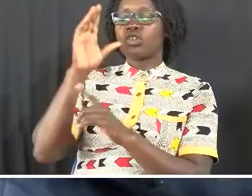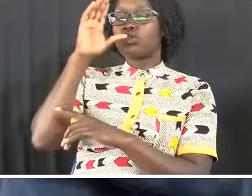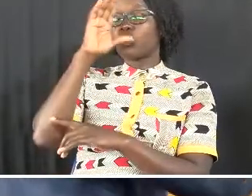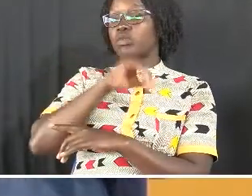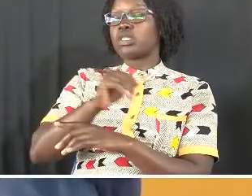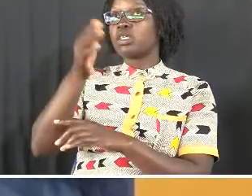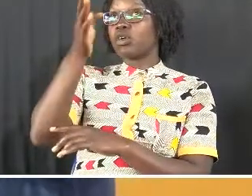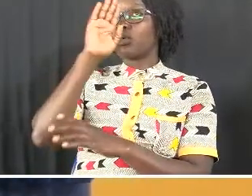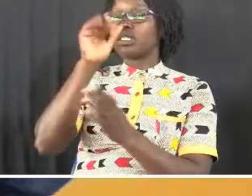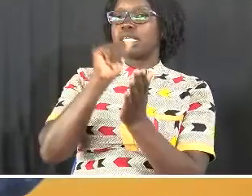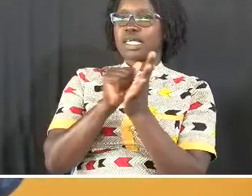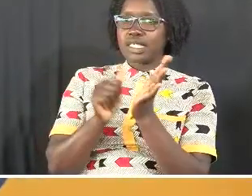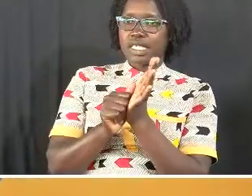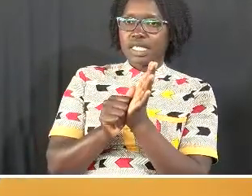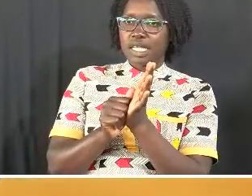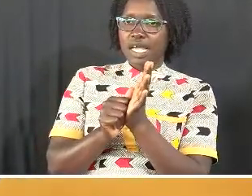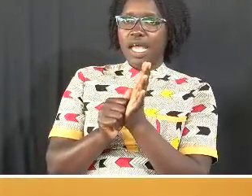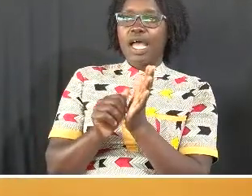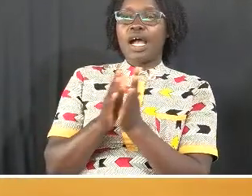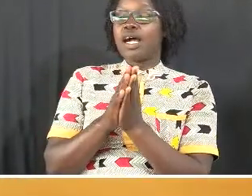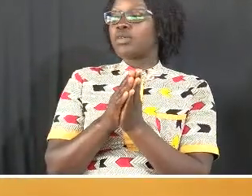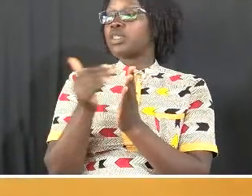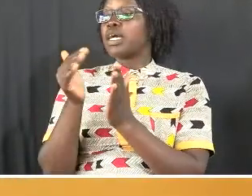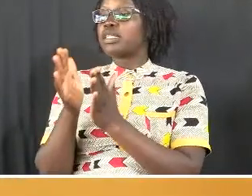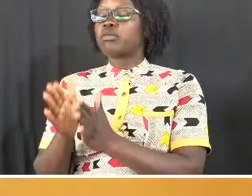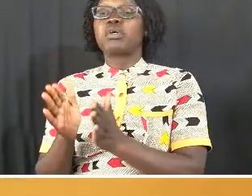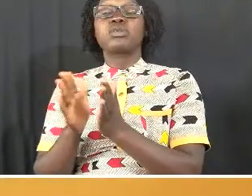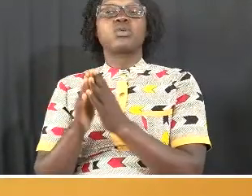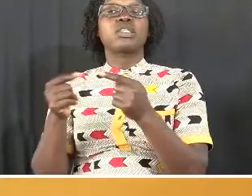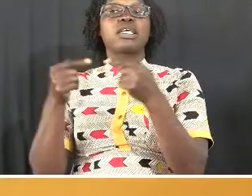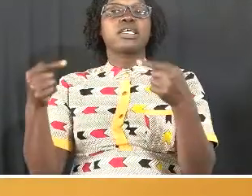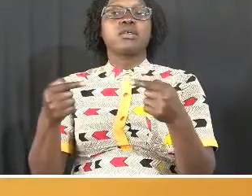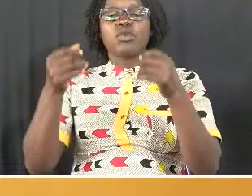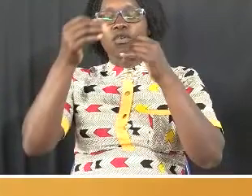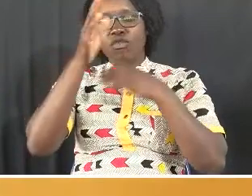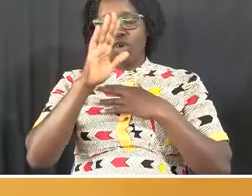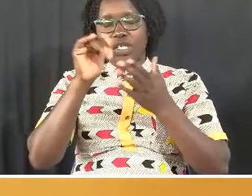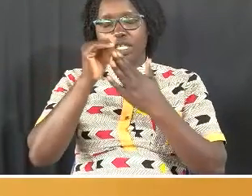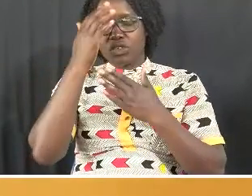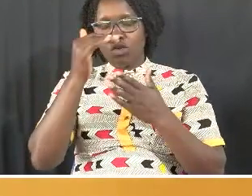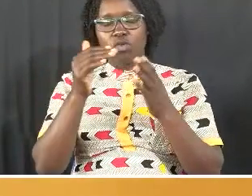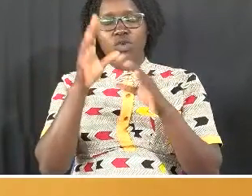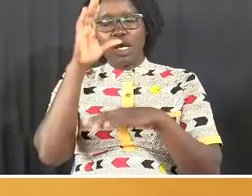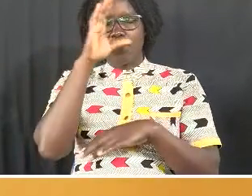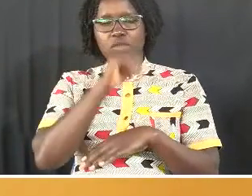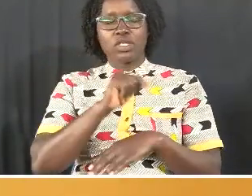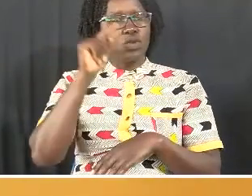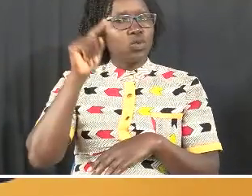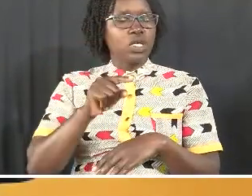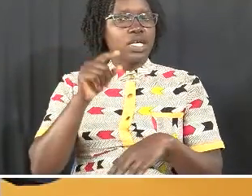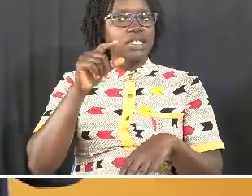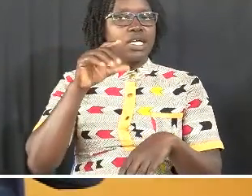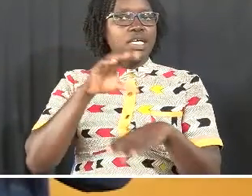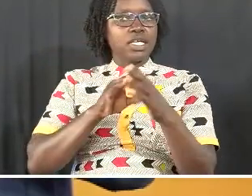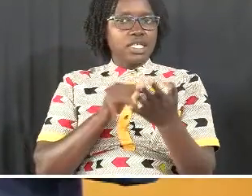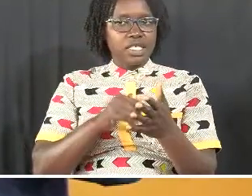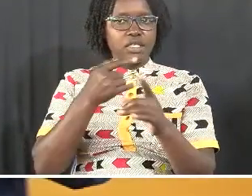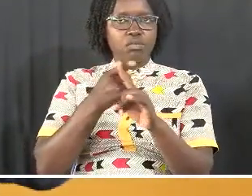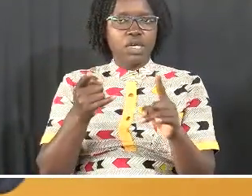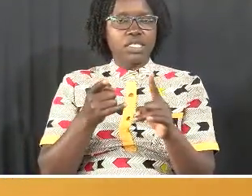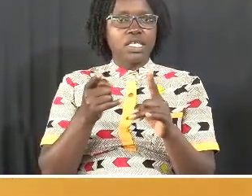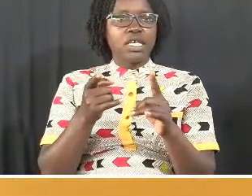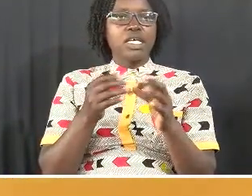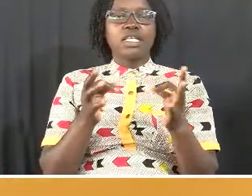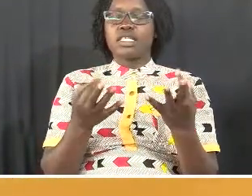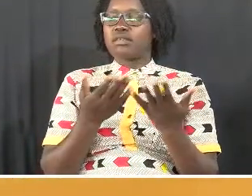agenda are with the other person, the arch enemy of God. That's why we are missing out. We can't get it. But I want to give you a